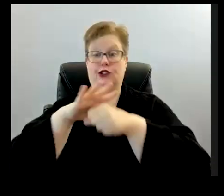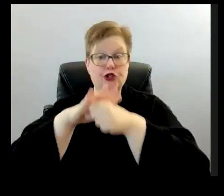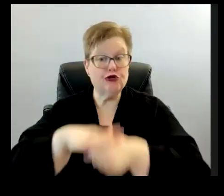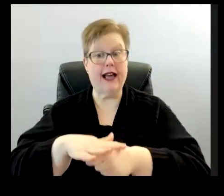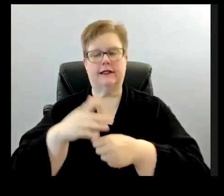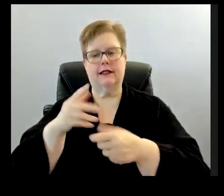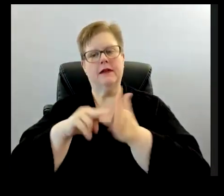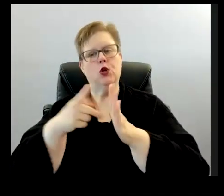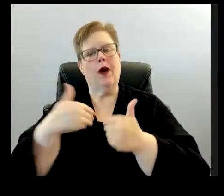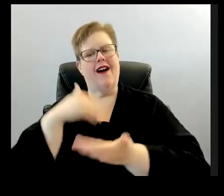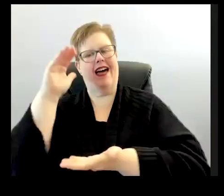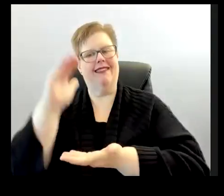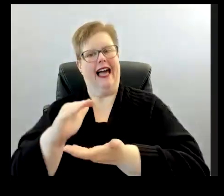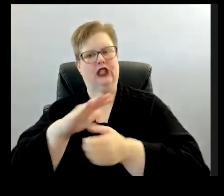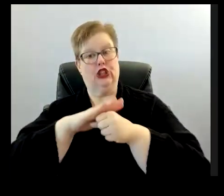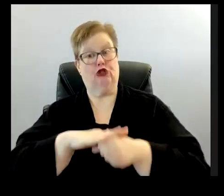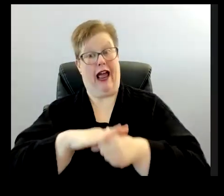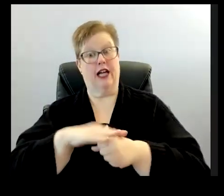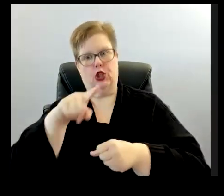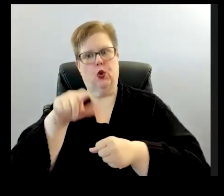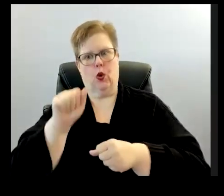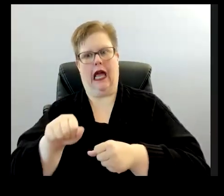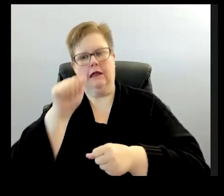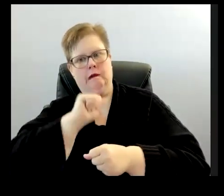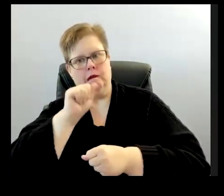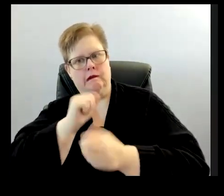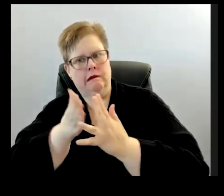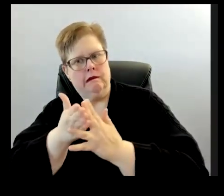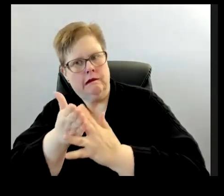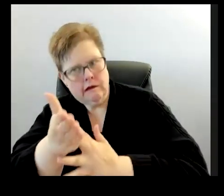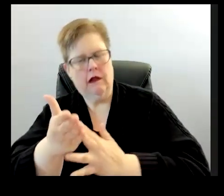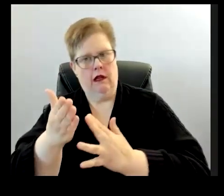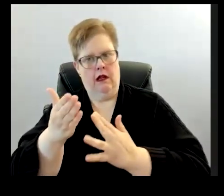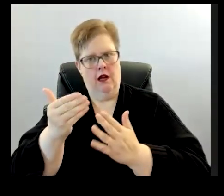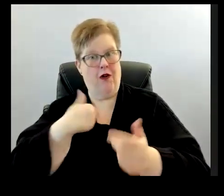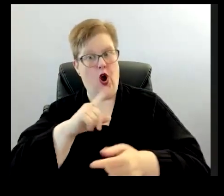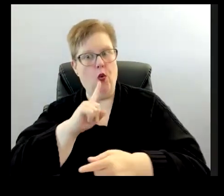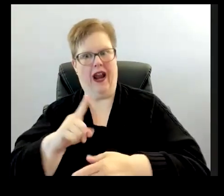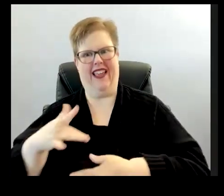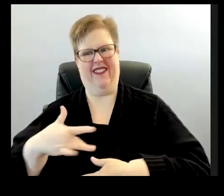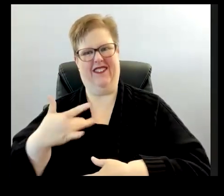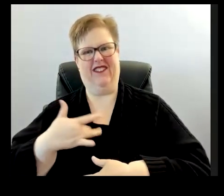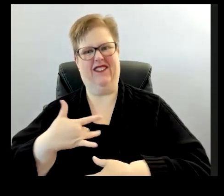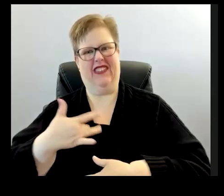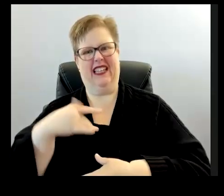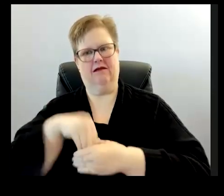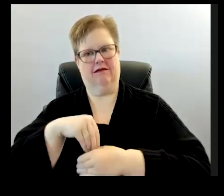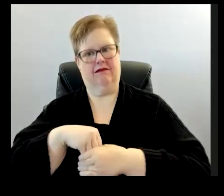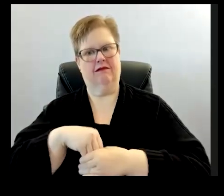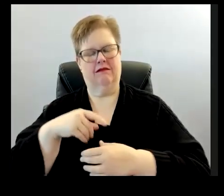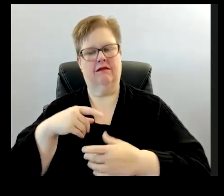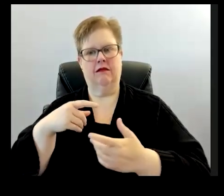you have less stress that you can navigate, can deal with before you really start to feel it in your courses because you